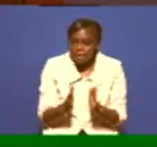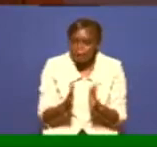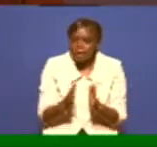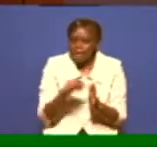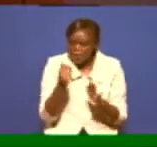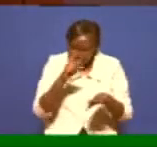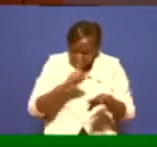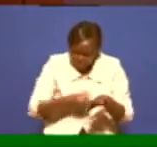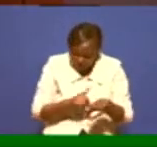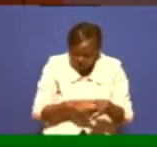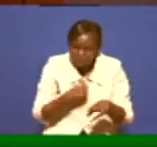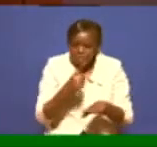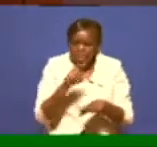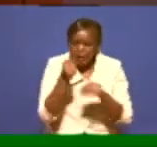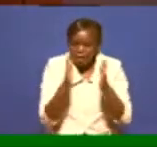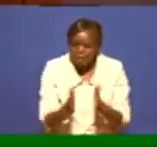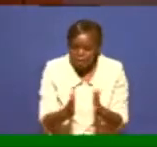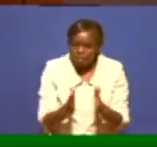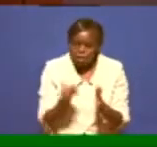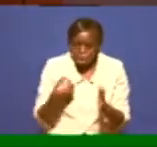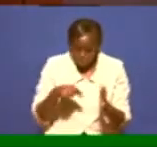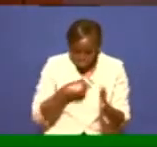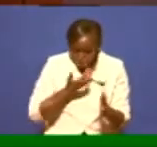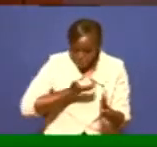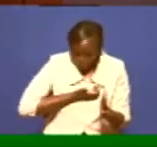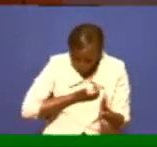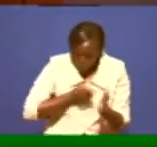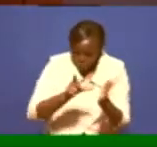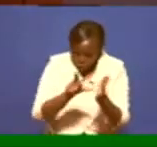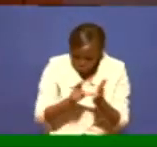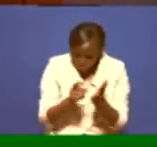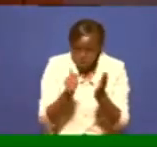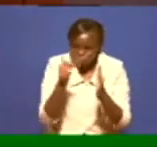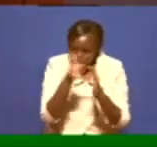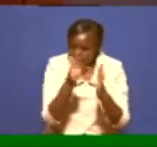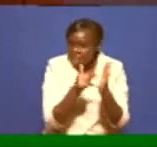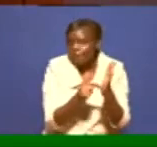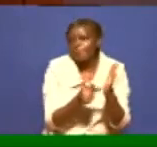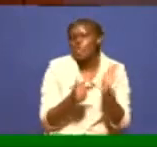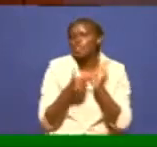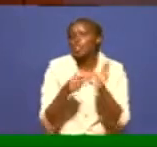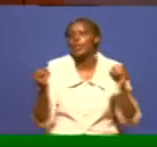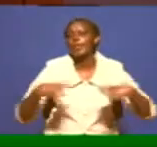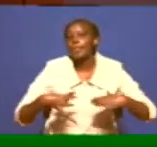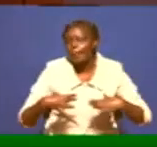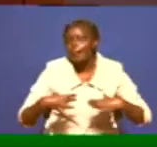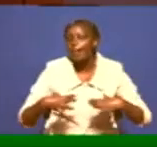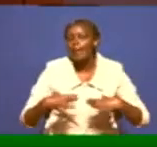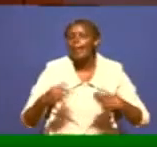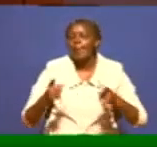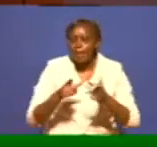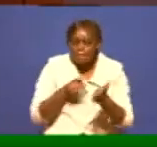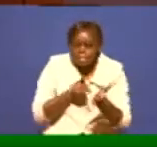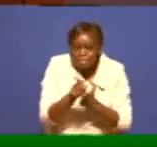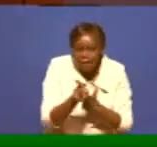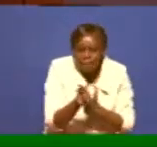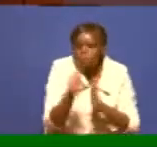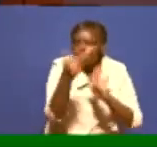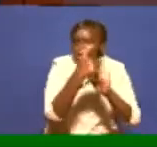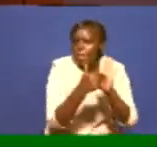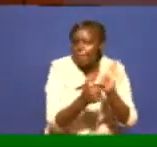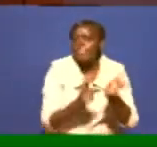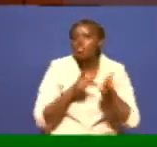time, this much we are owed as Kenyans. This much we are paying in terms of